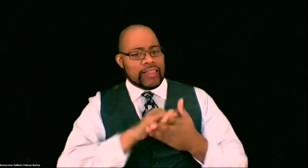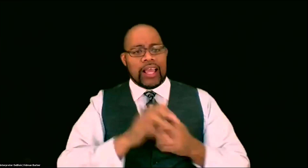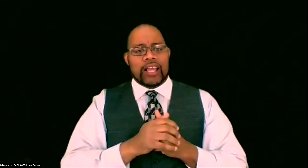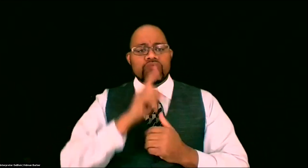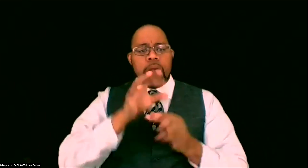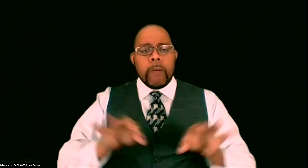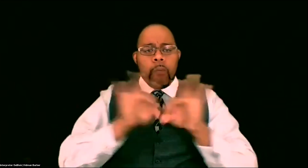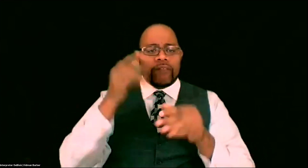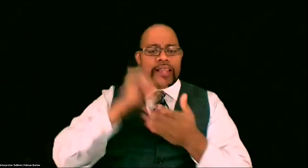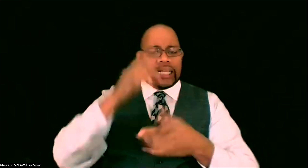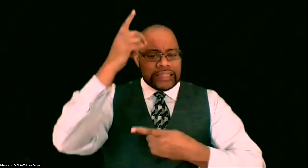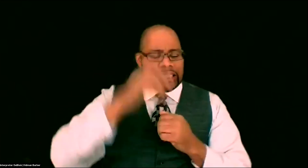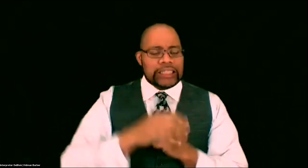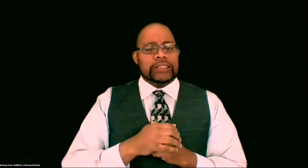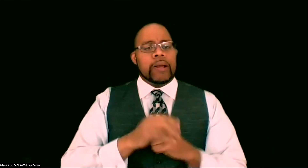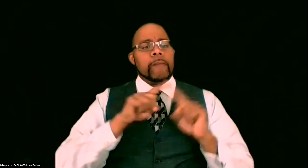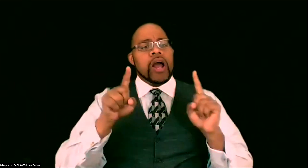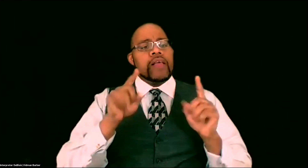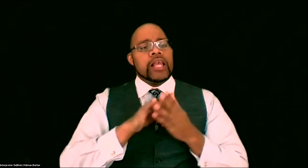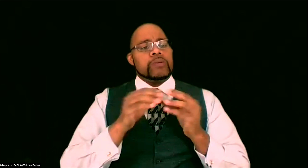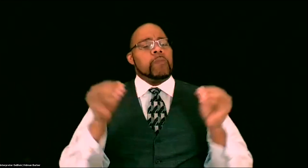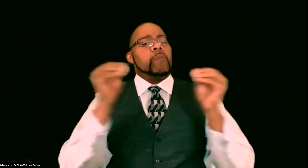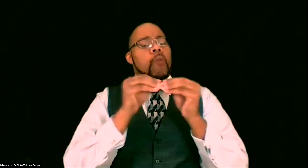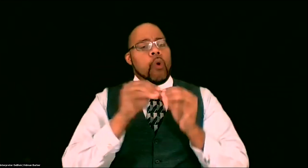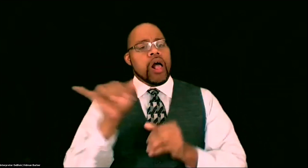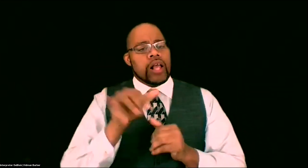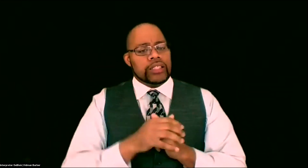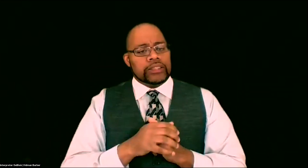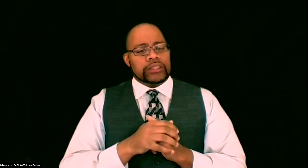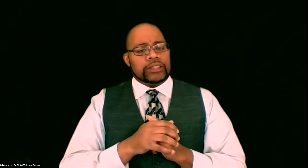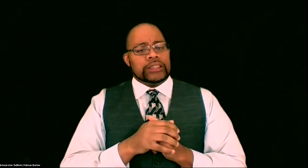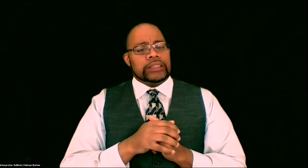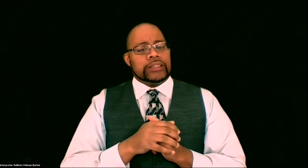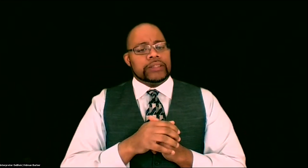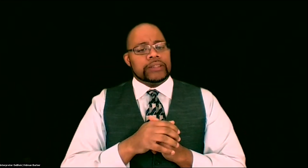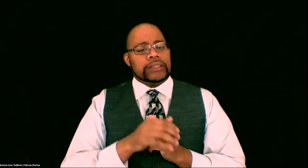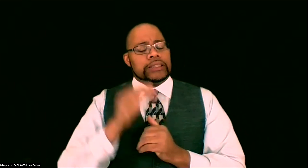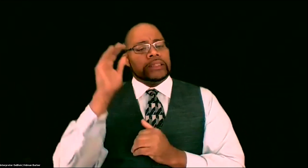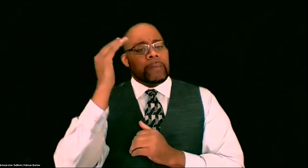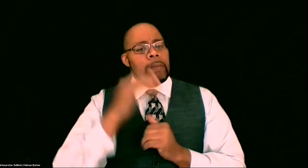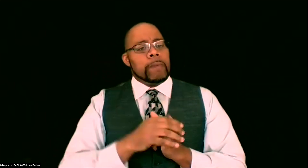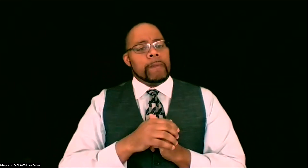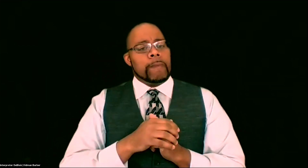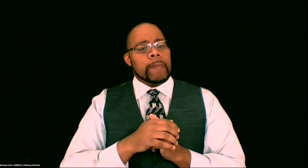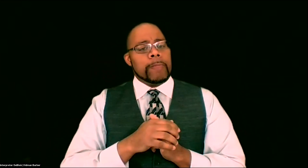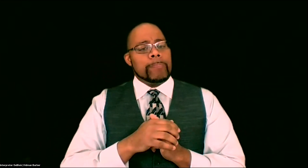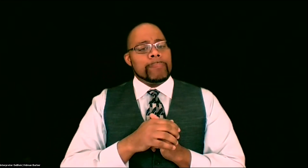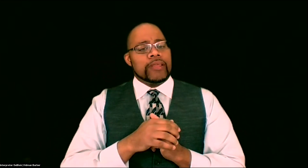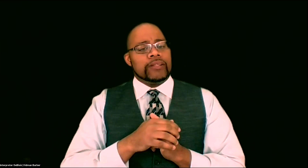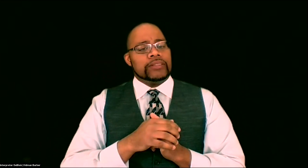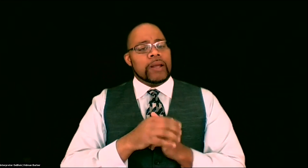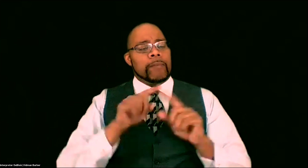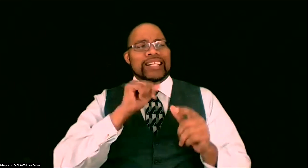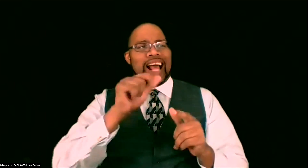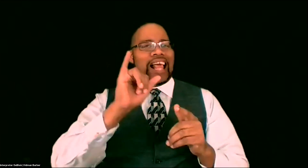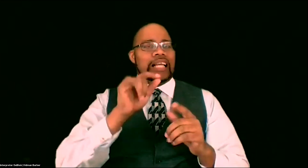really important for this disease state, but it's much more likely and seemingly almost inevitable that it's not like a